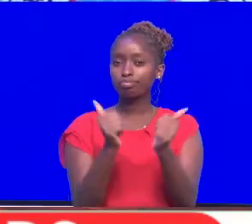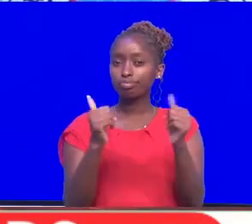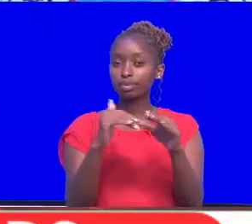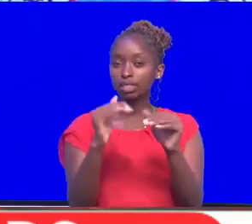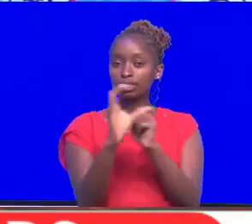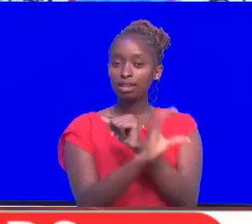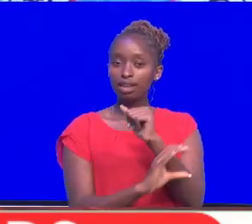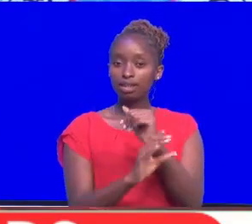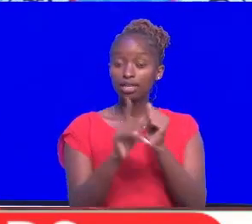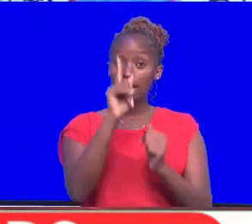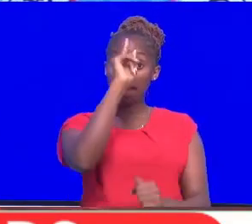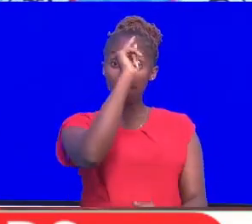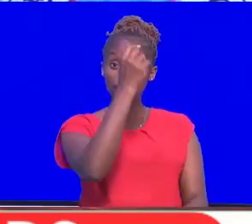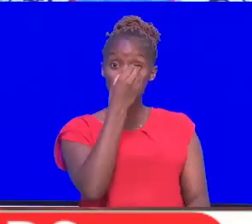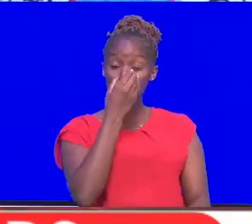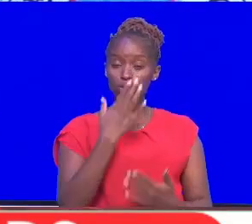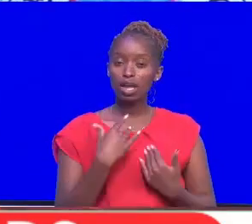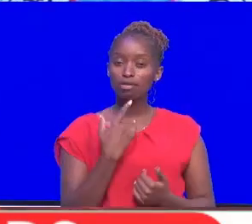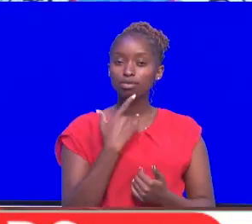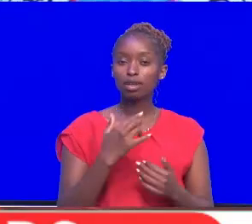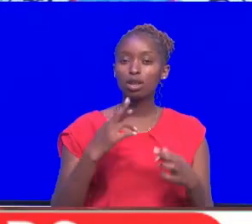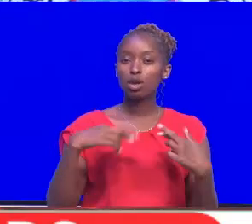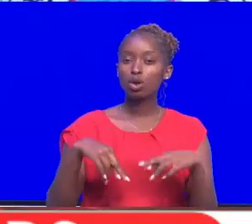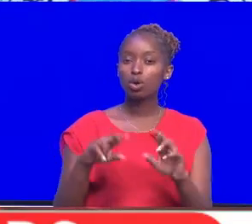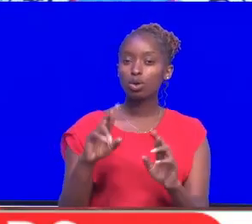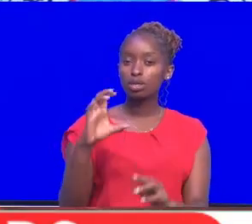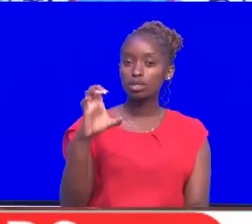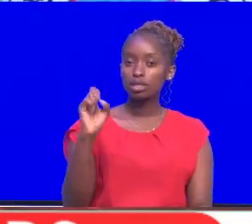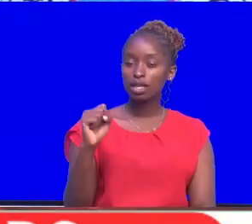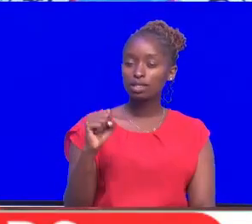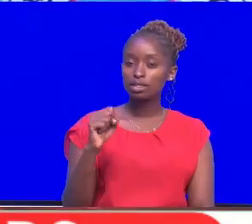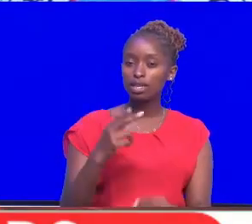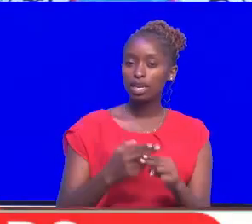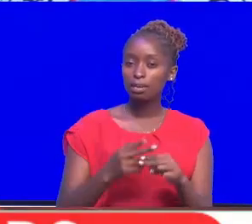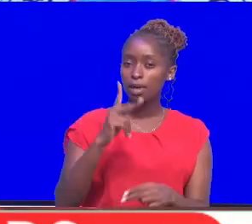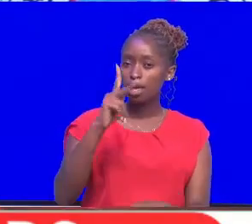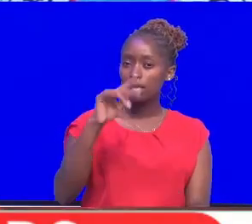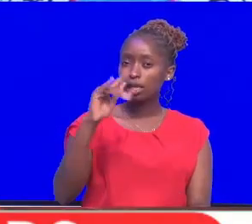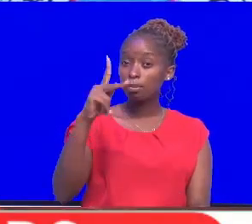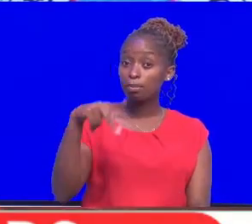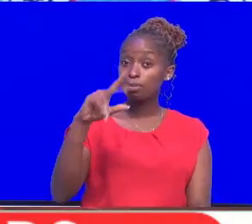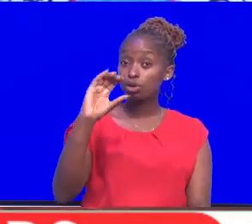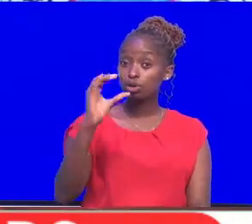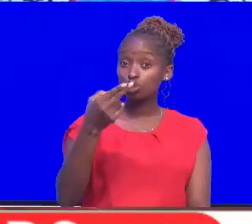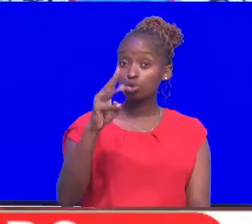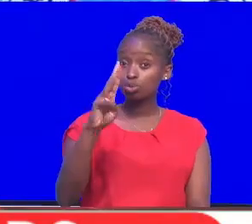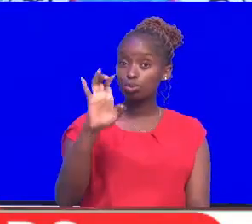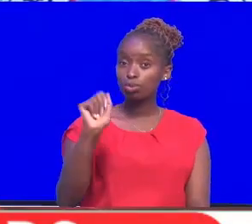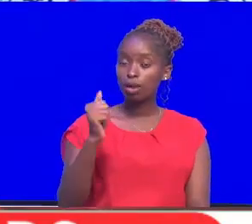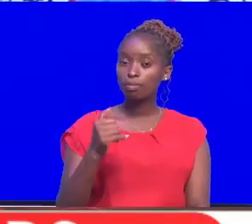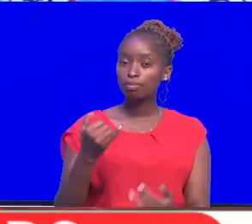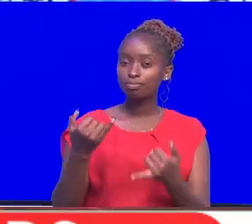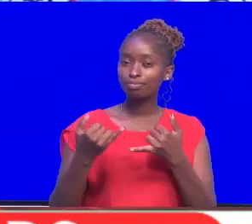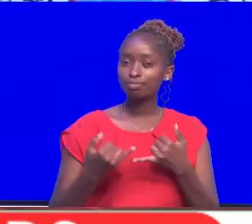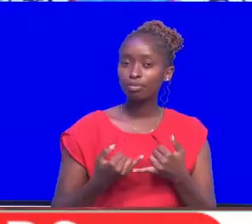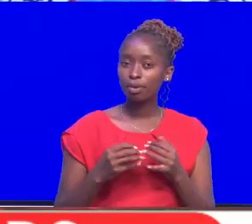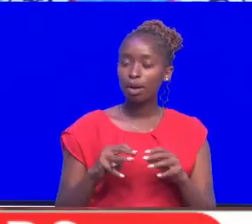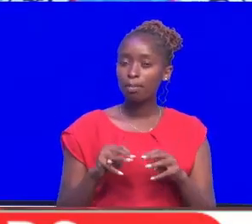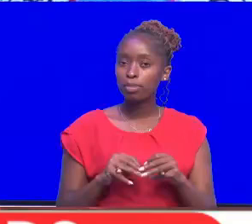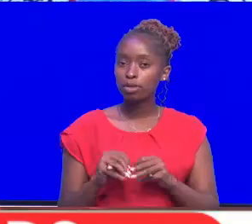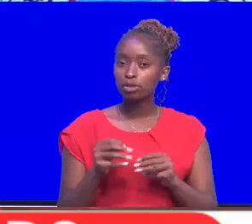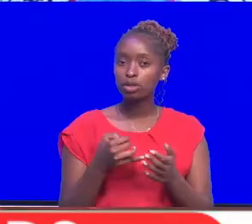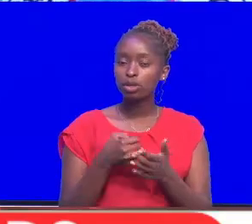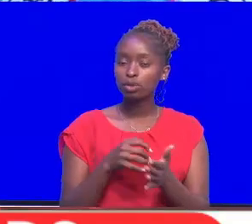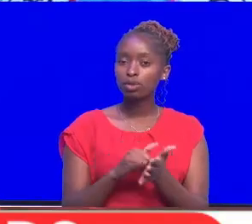Ruto has directed Roads Cabinet Secretary Kipchumba Murkomen to introduce new measures, among them instant fines